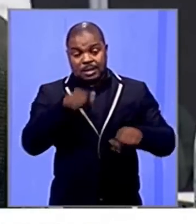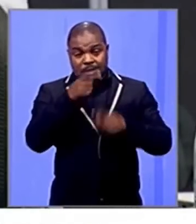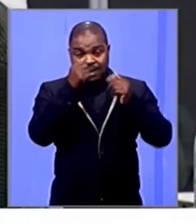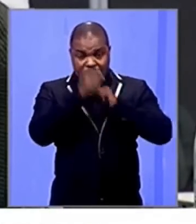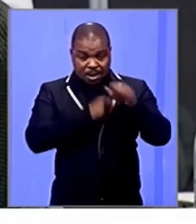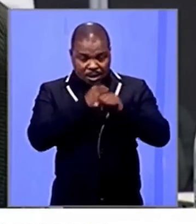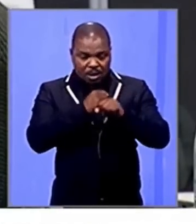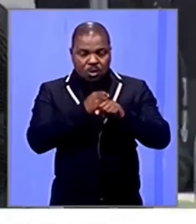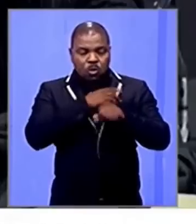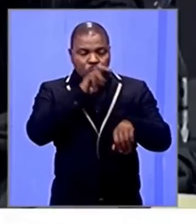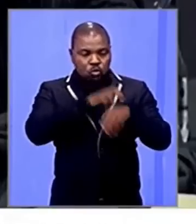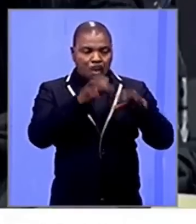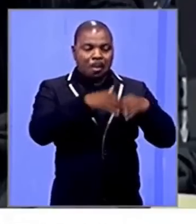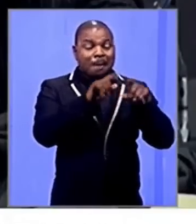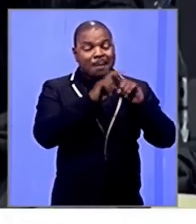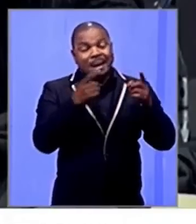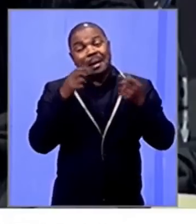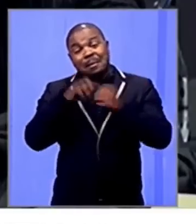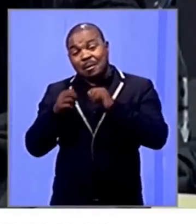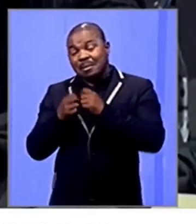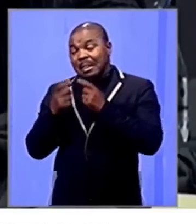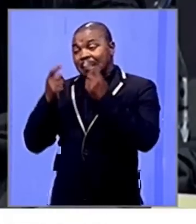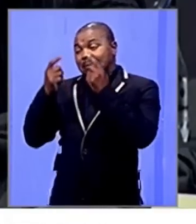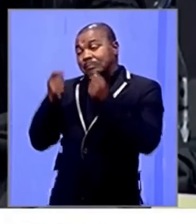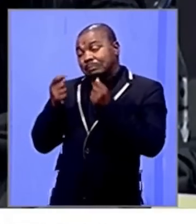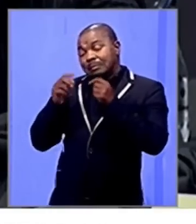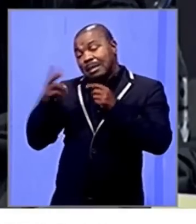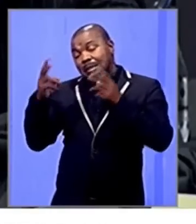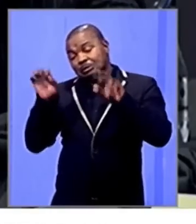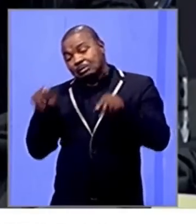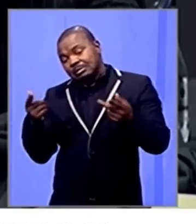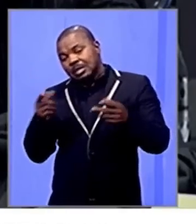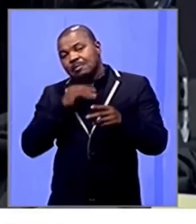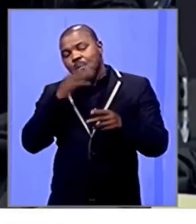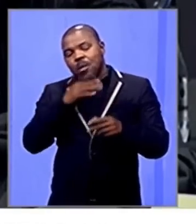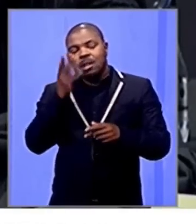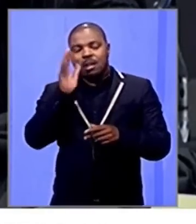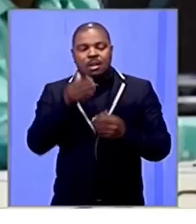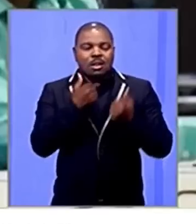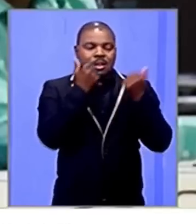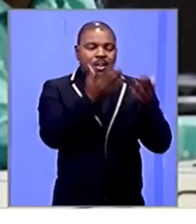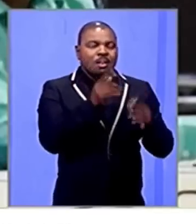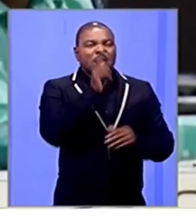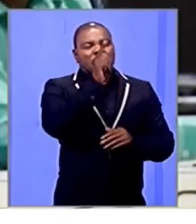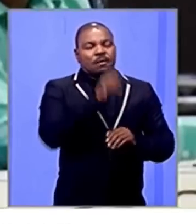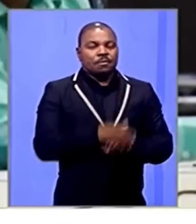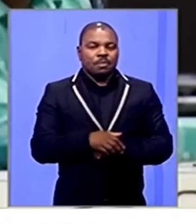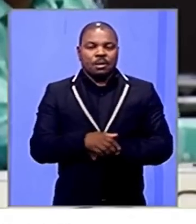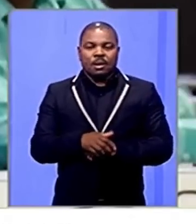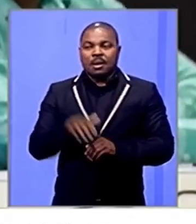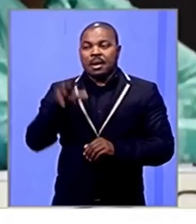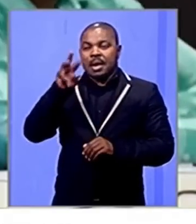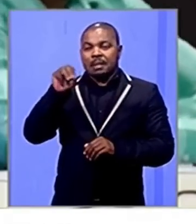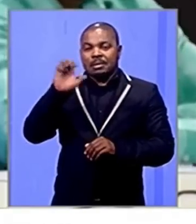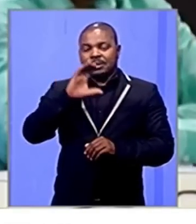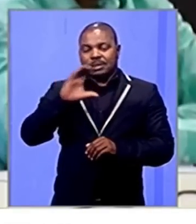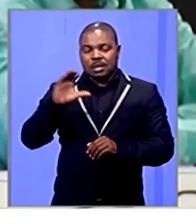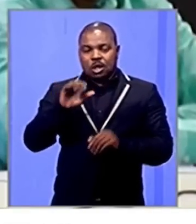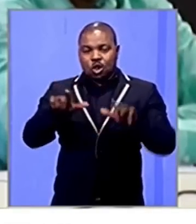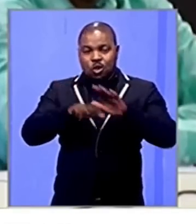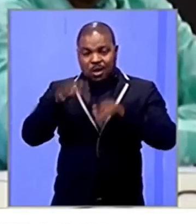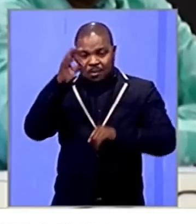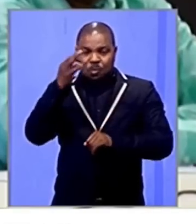year. But due to funding and other issues, it will only come later. Mokhuduthamaga wa dipuso selegae a re gore go